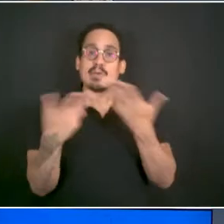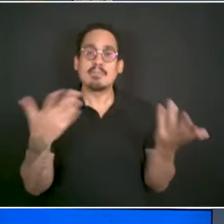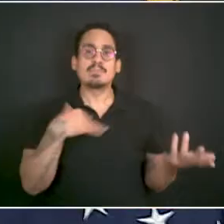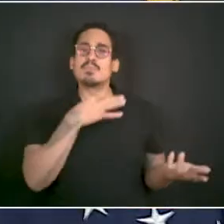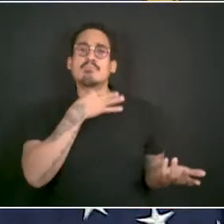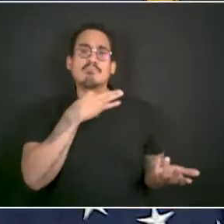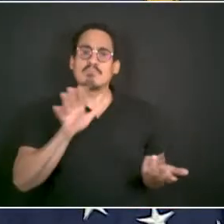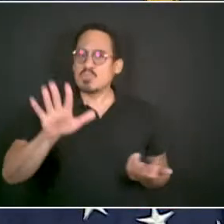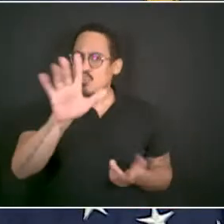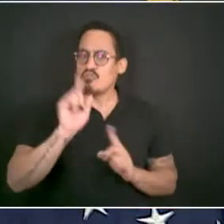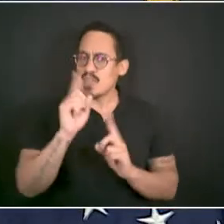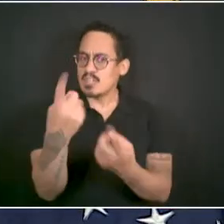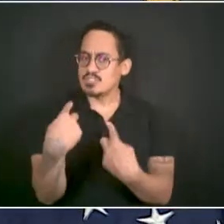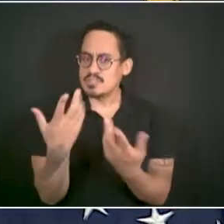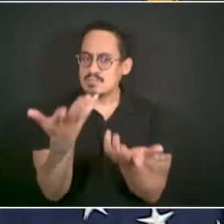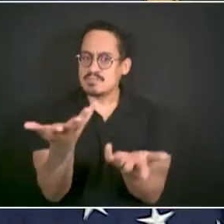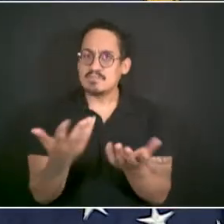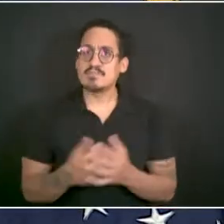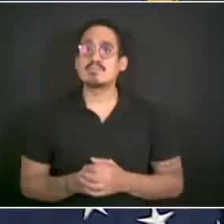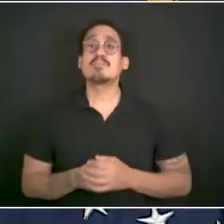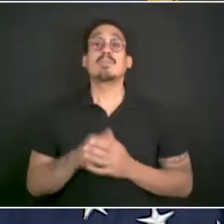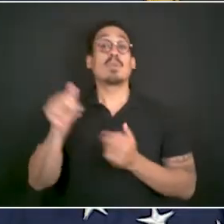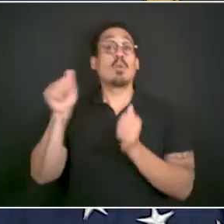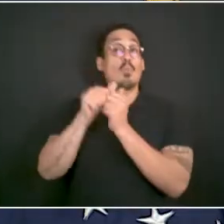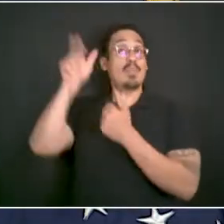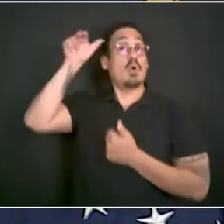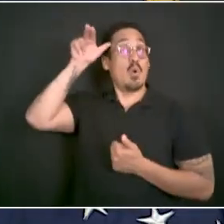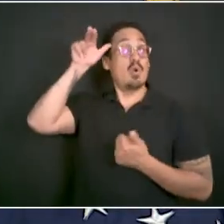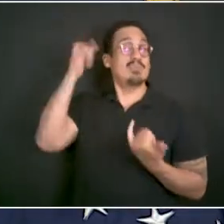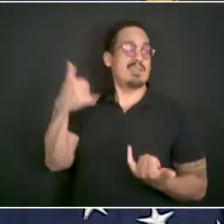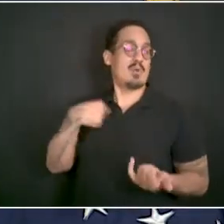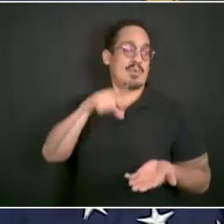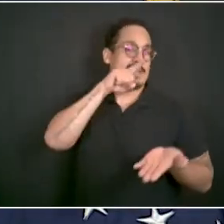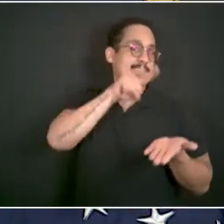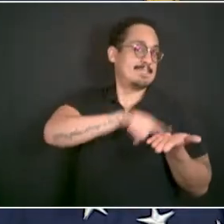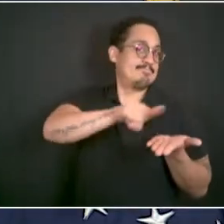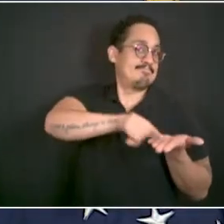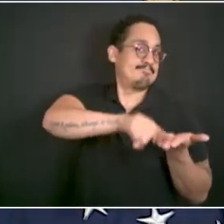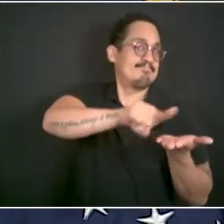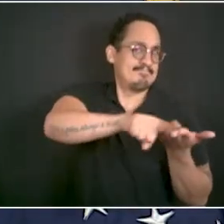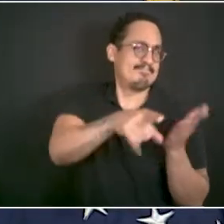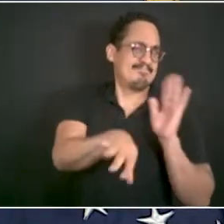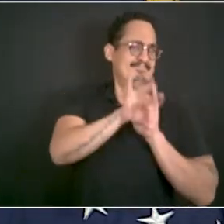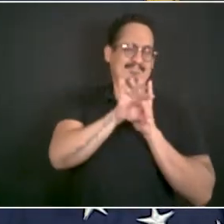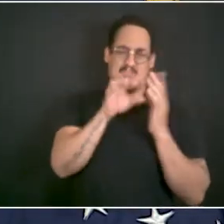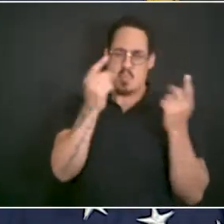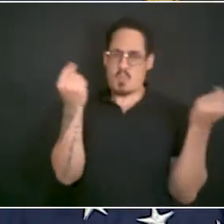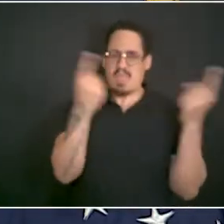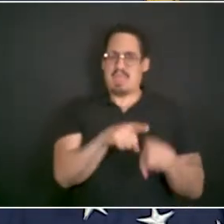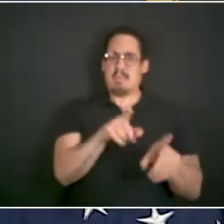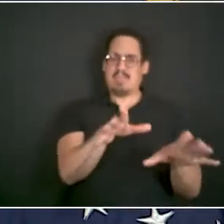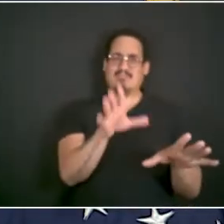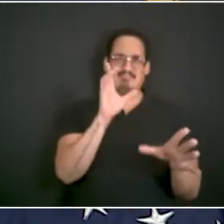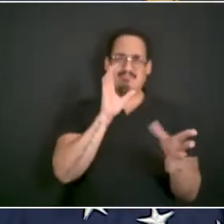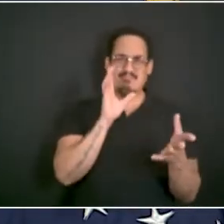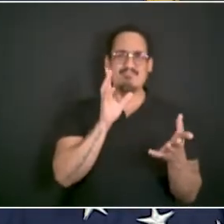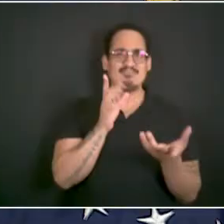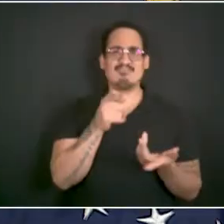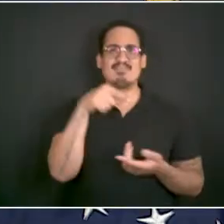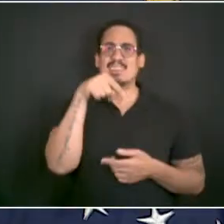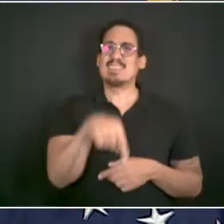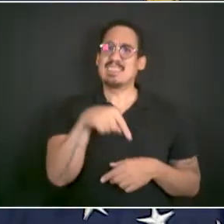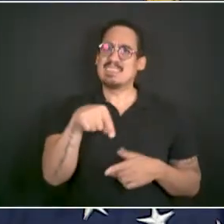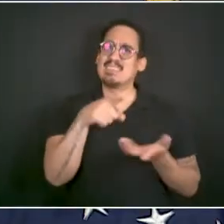first to the horse, we're looking into that. We're looking into the incident, finding out exactly what's happening, and we're working with everyone involved. This is a